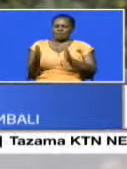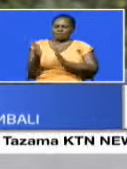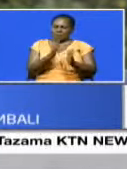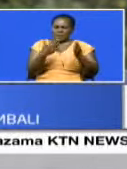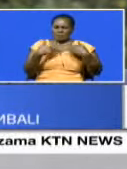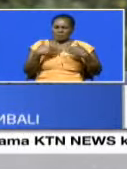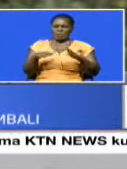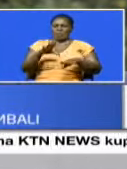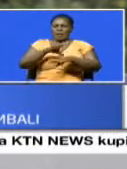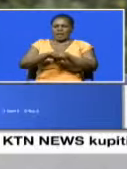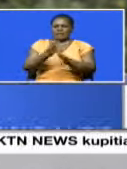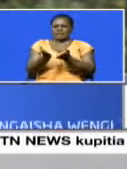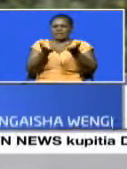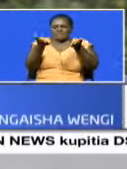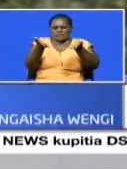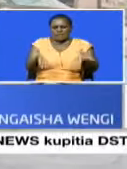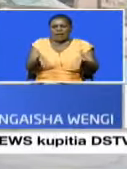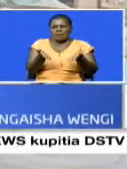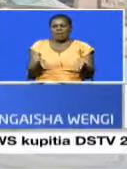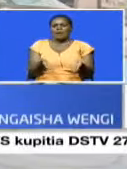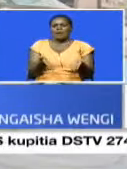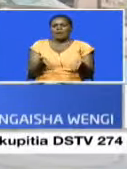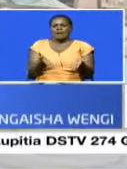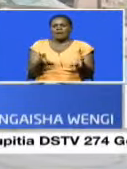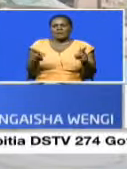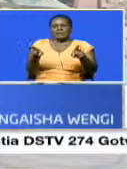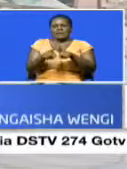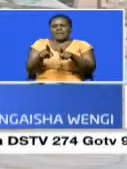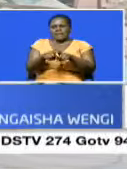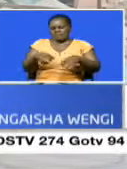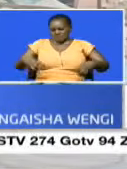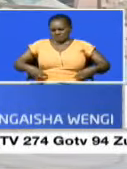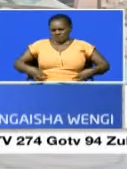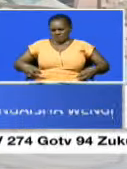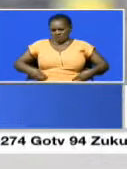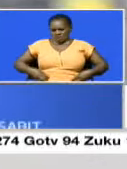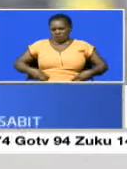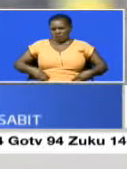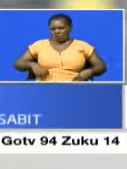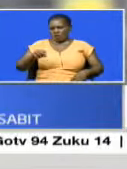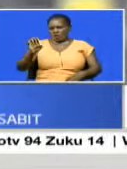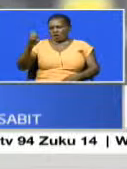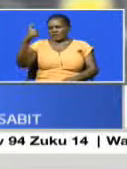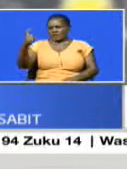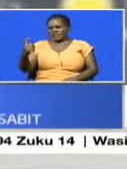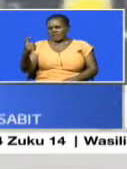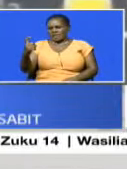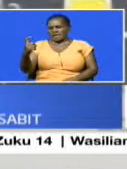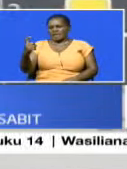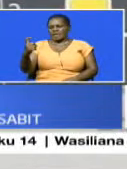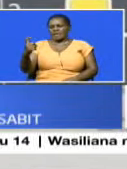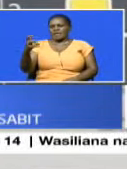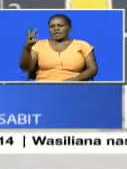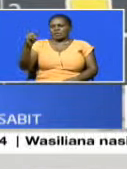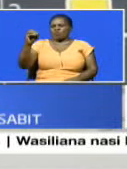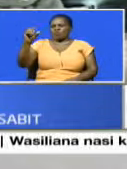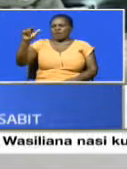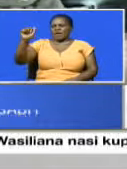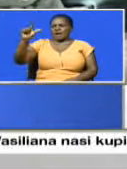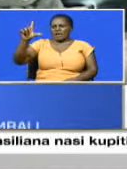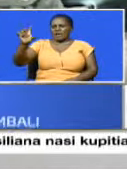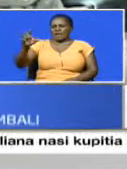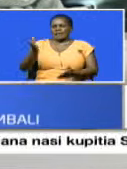people can actually get these services closer home. Mbali na tiba ya figo na vipimo vya x-ray katika hospitali za Moyale na